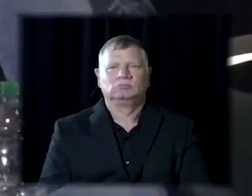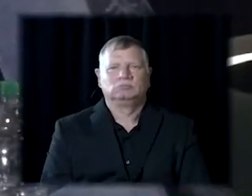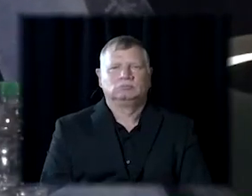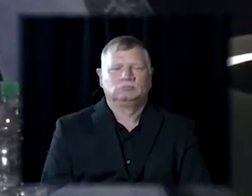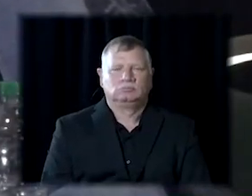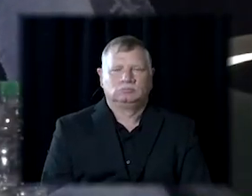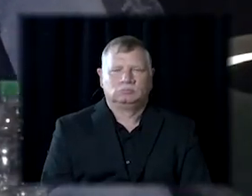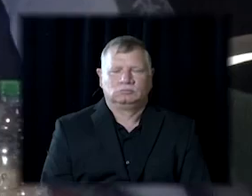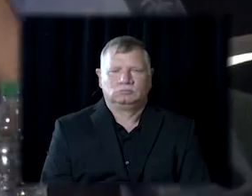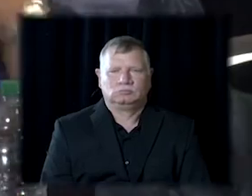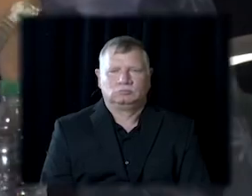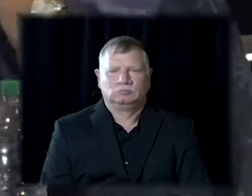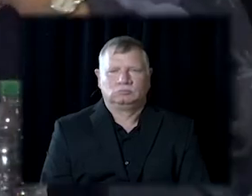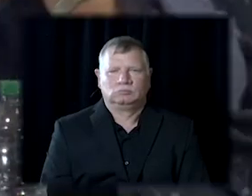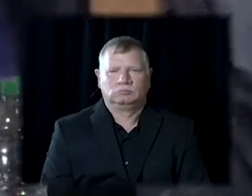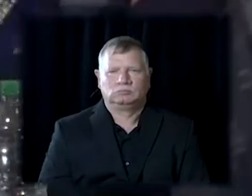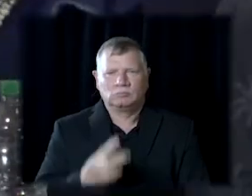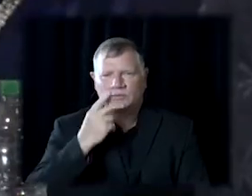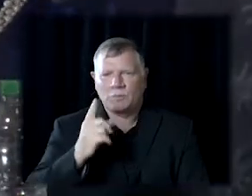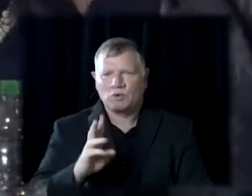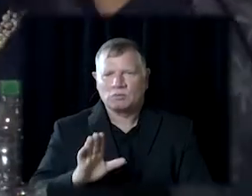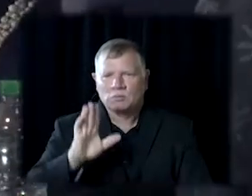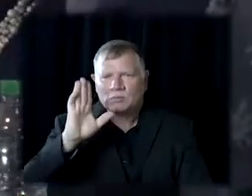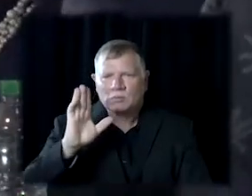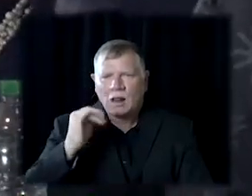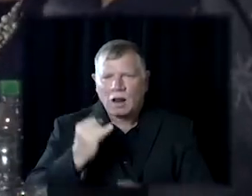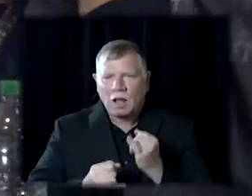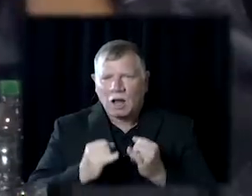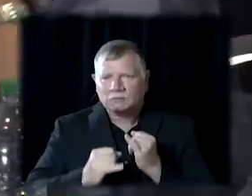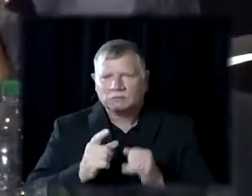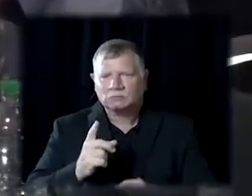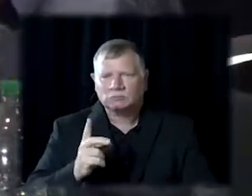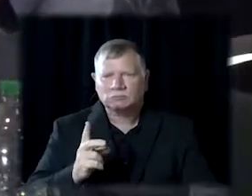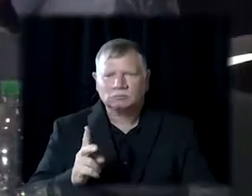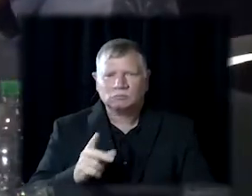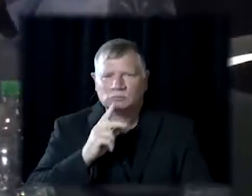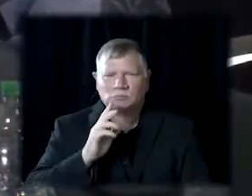El compañero Antonio había levantado la mano y no había visto. Me disculpa, esto es lo último ya.